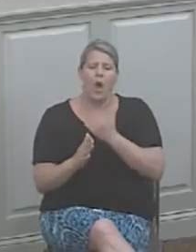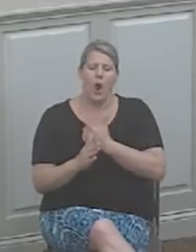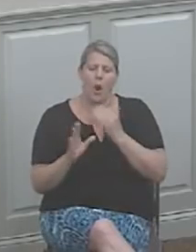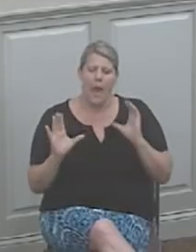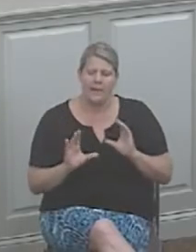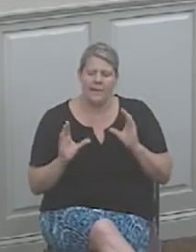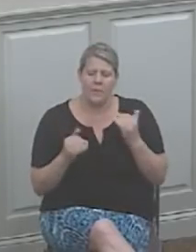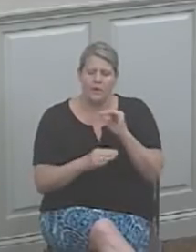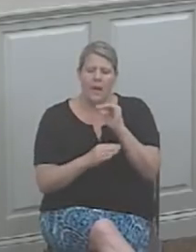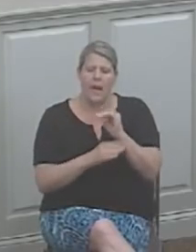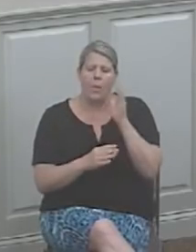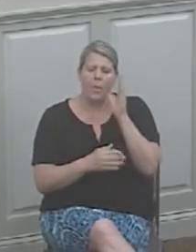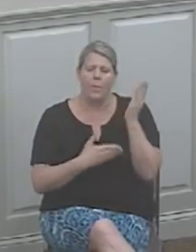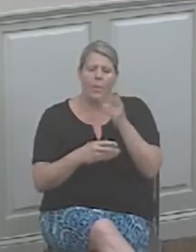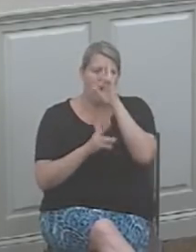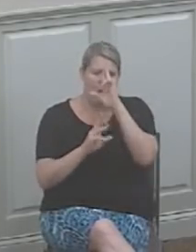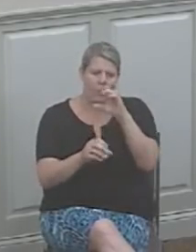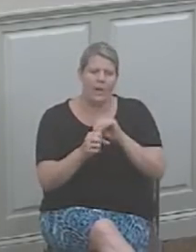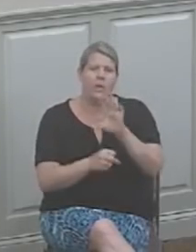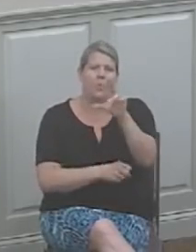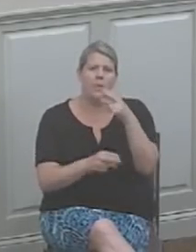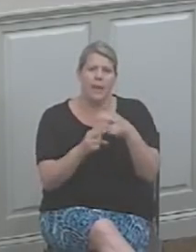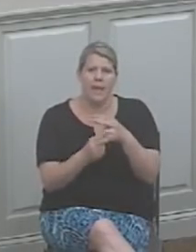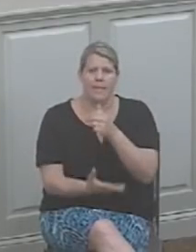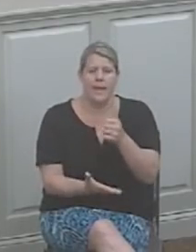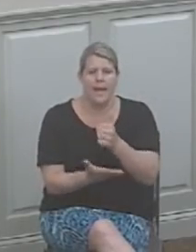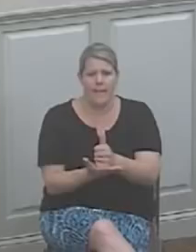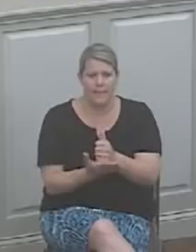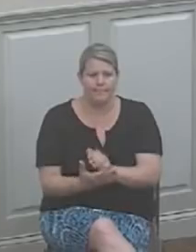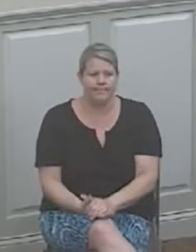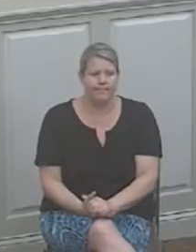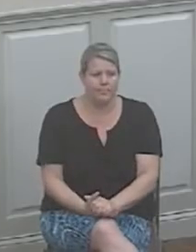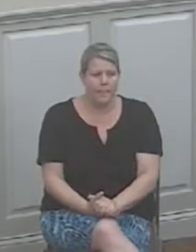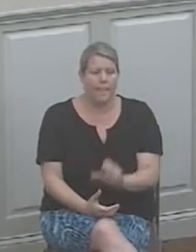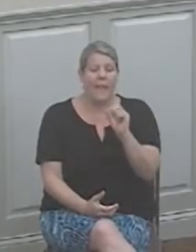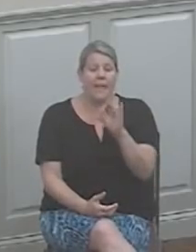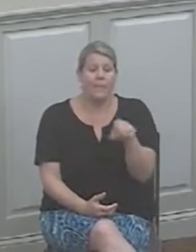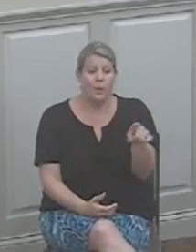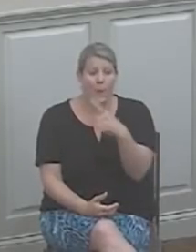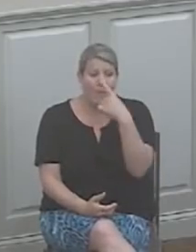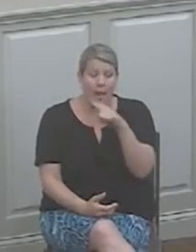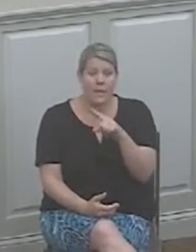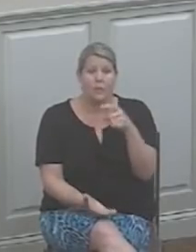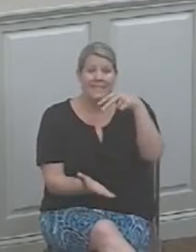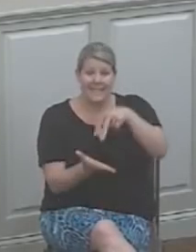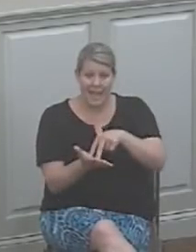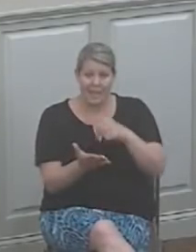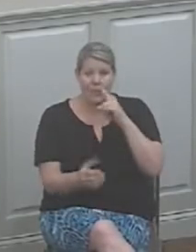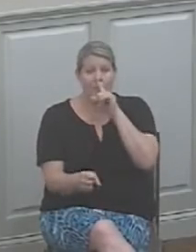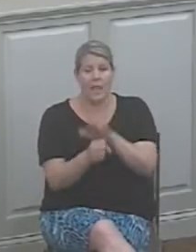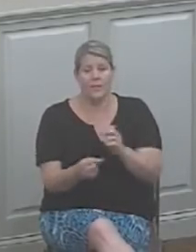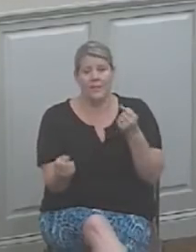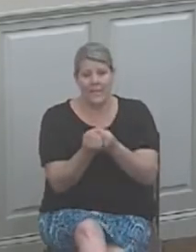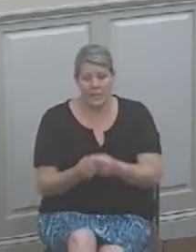sight. In his name we ask it all. Amen. Amen. If you rise and join me in the Pledge of Allegiance.